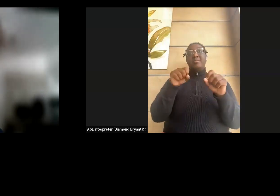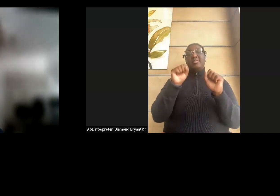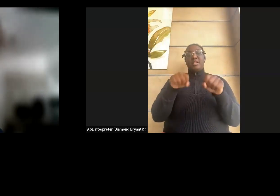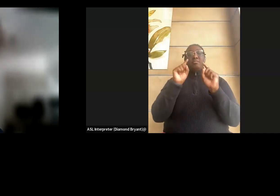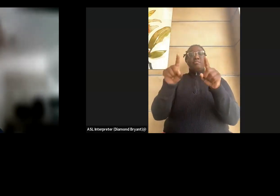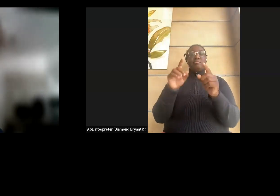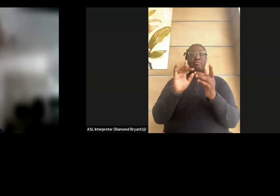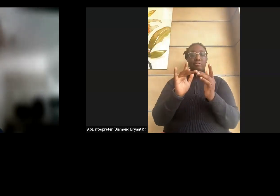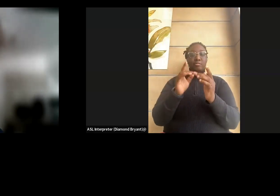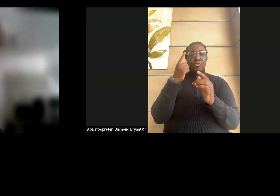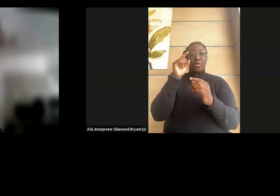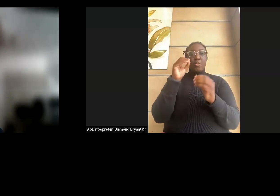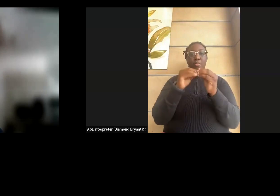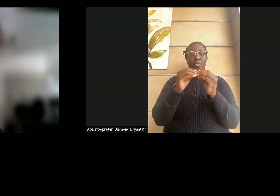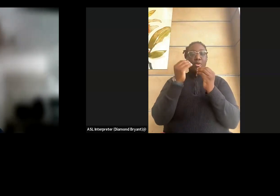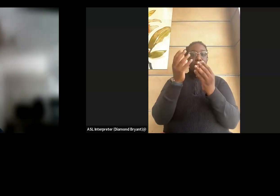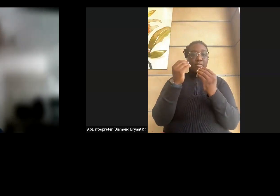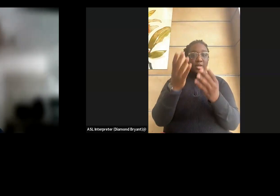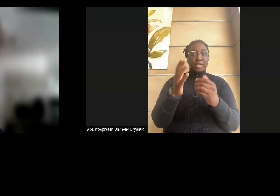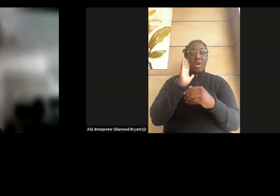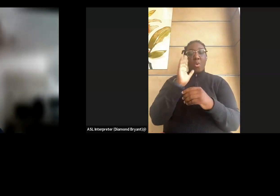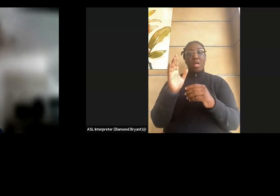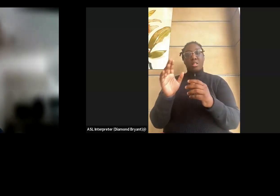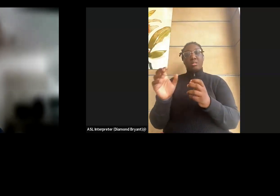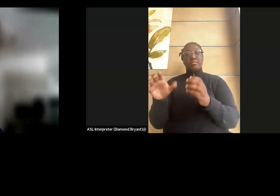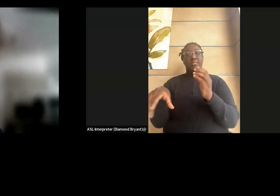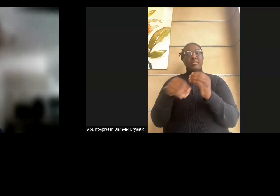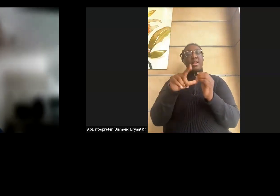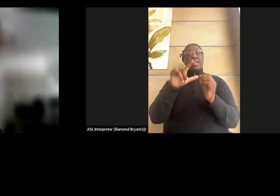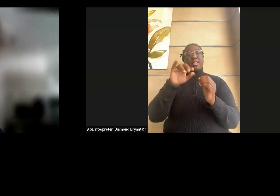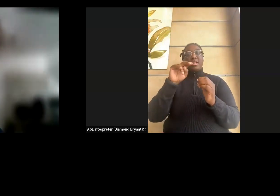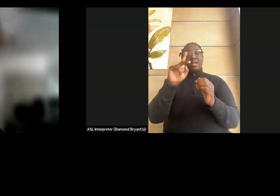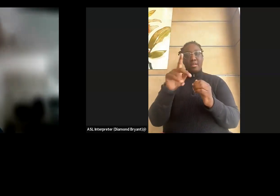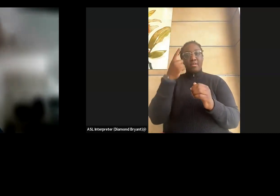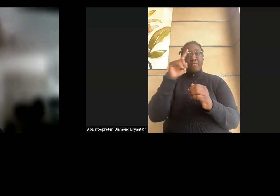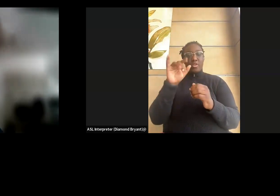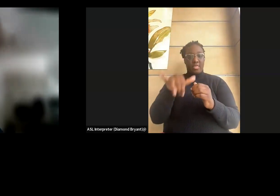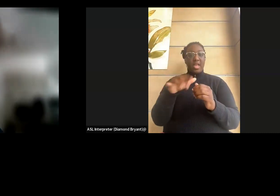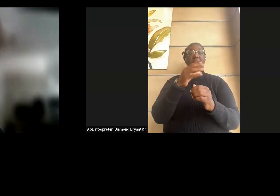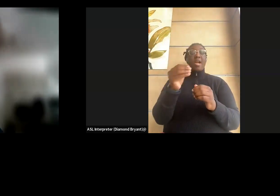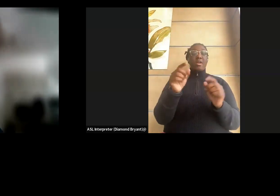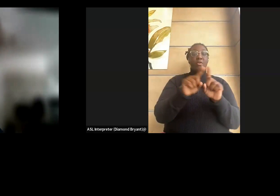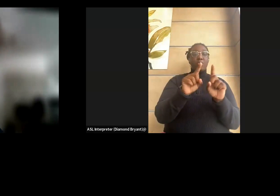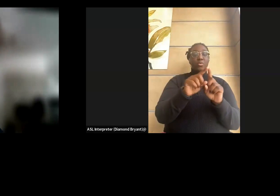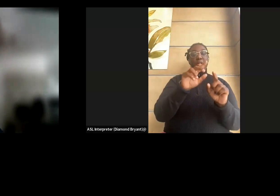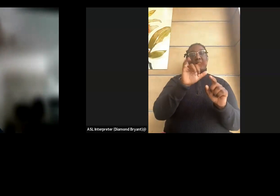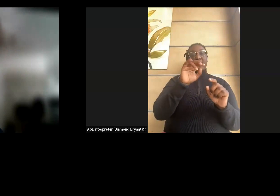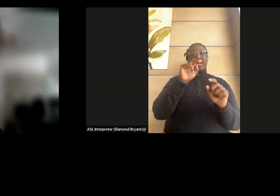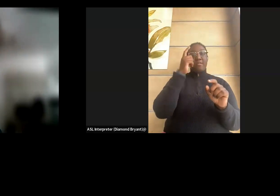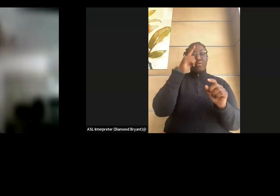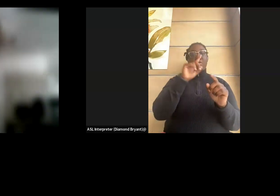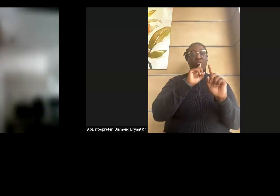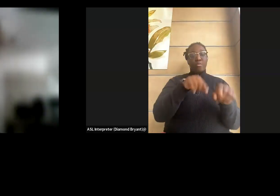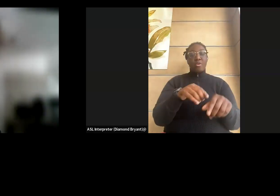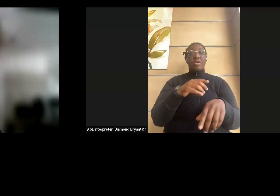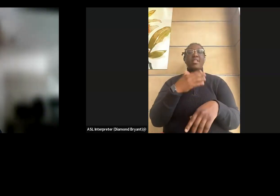which I will drop a link into chat for that, and then also a link to the Digital Divide report as well. And with that, thank you so much, and I'll turn it back to